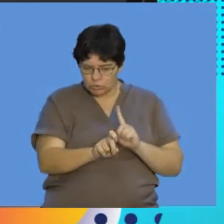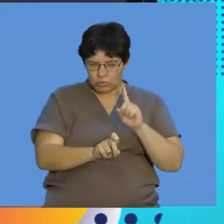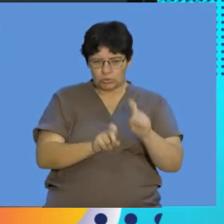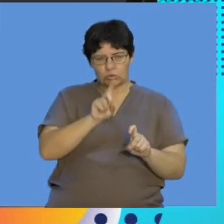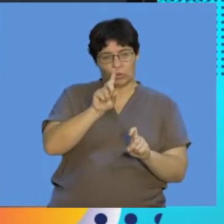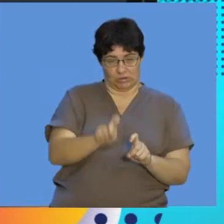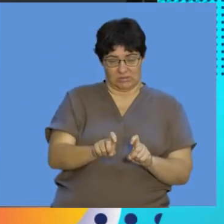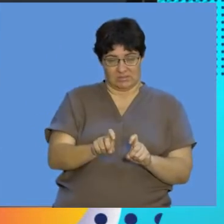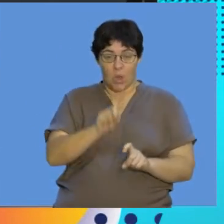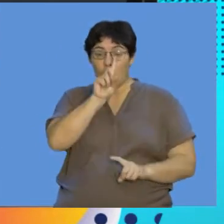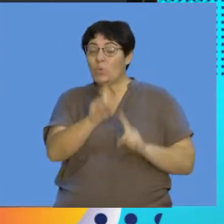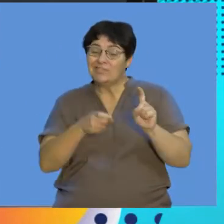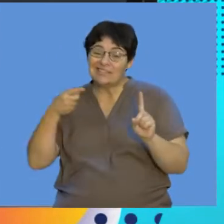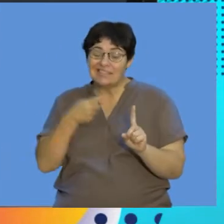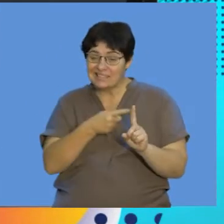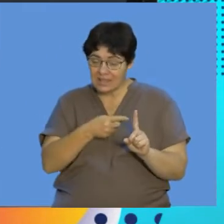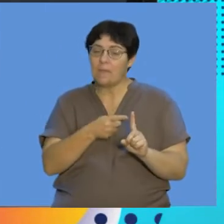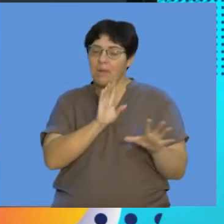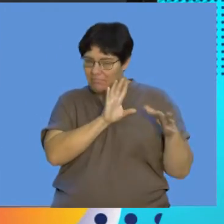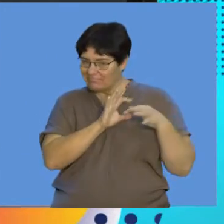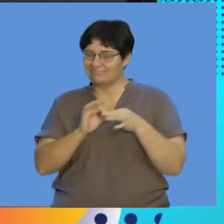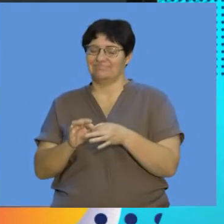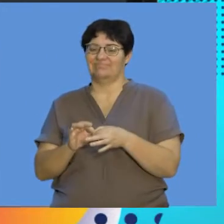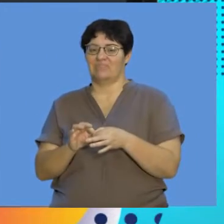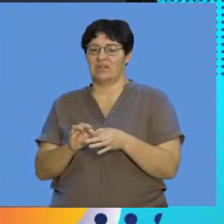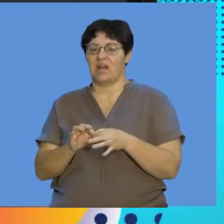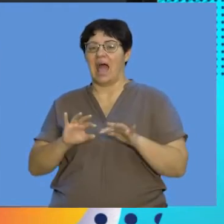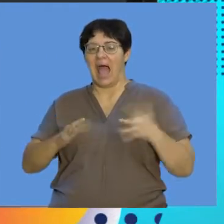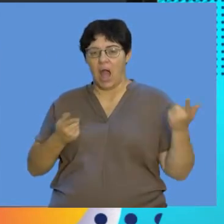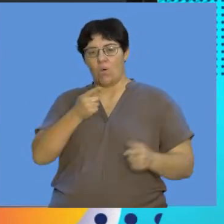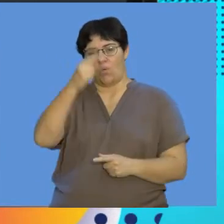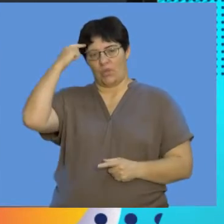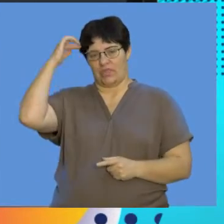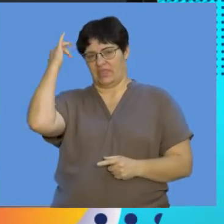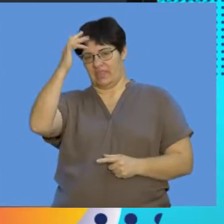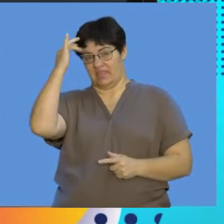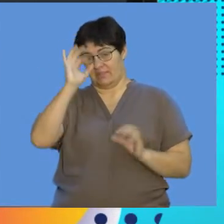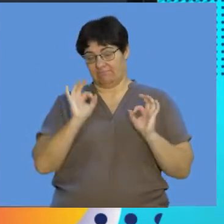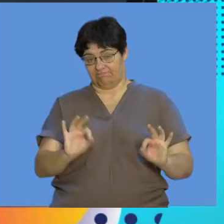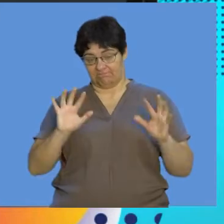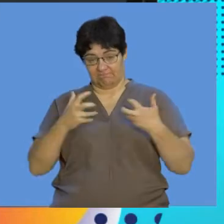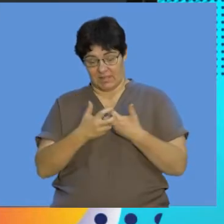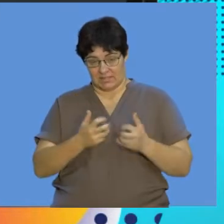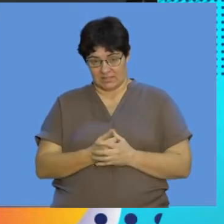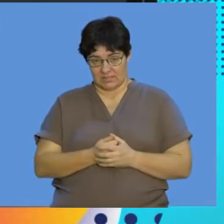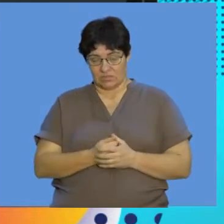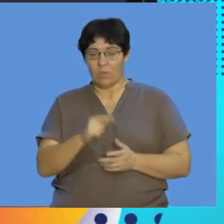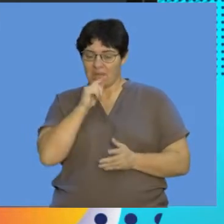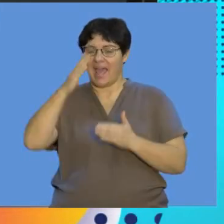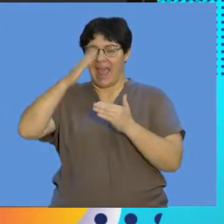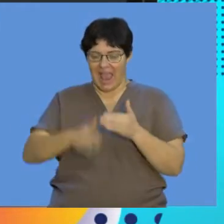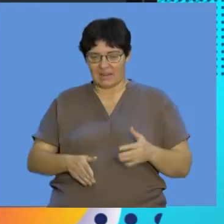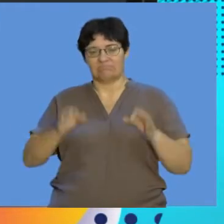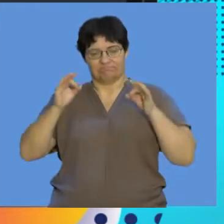pose actually, must be accompanied by a certain way of thinking, okay? So for us to arrive at a conclusion, there must